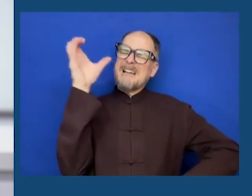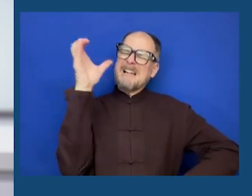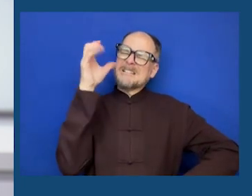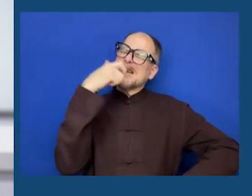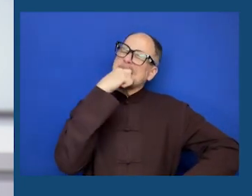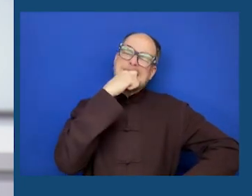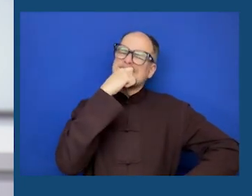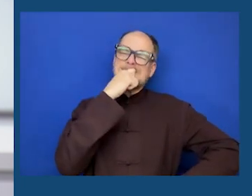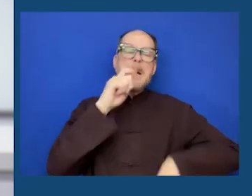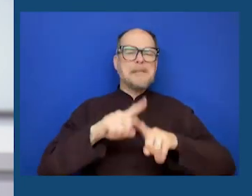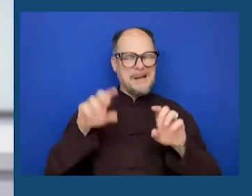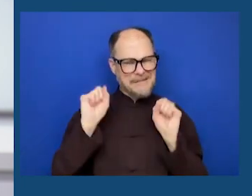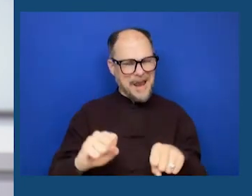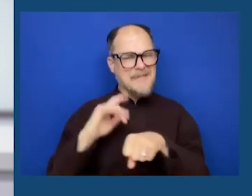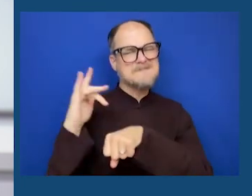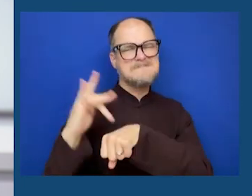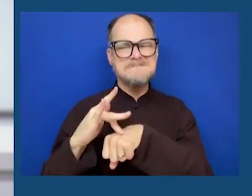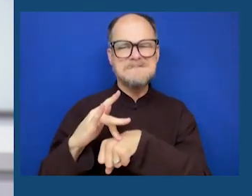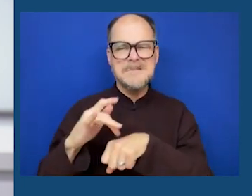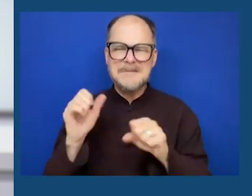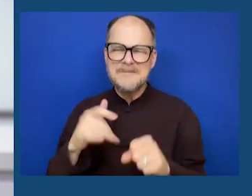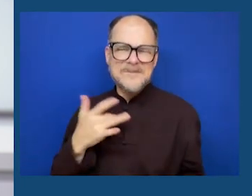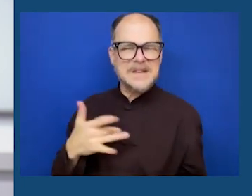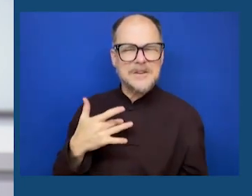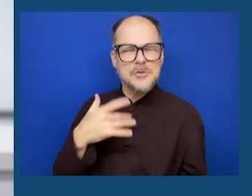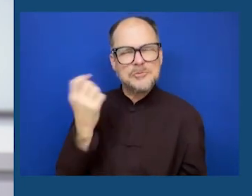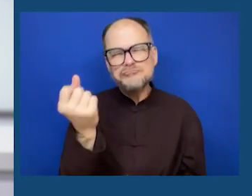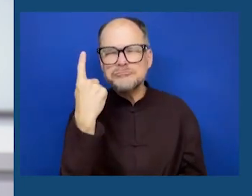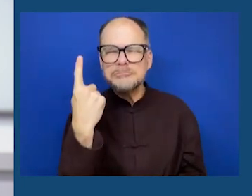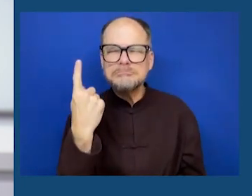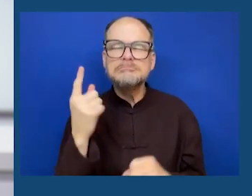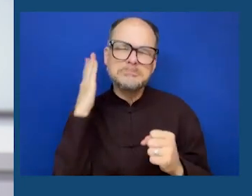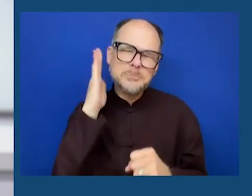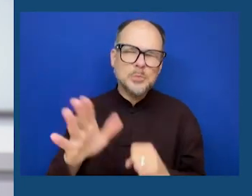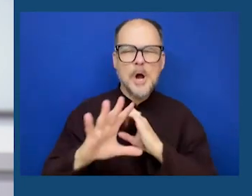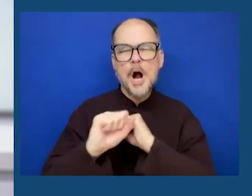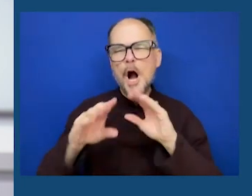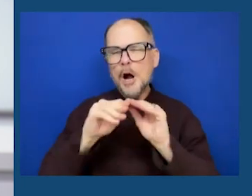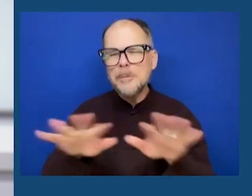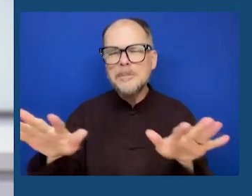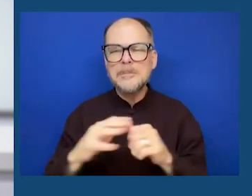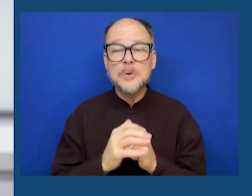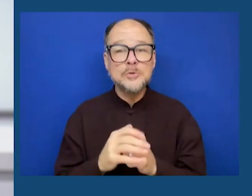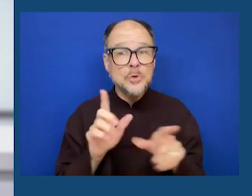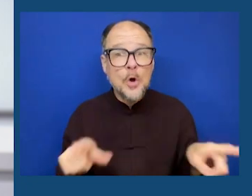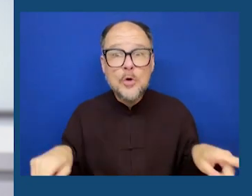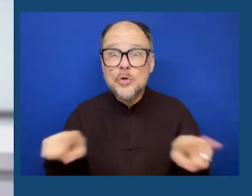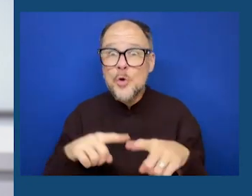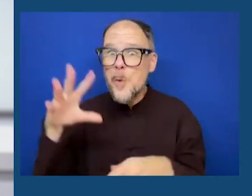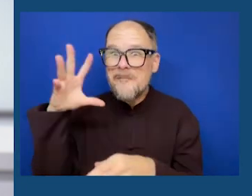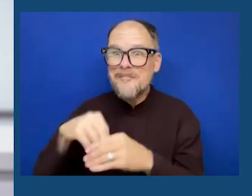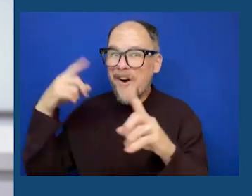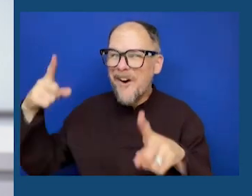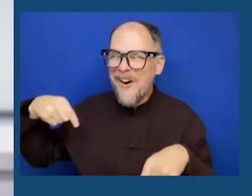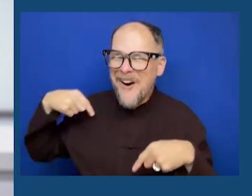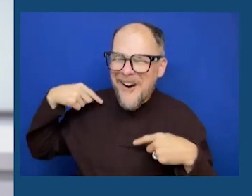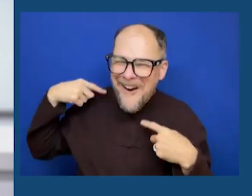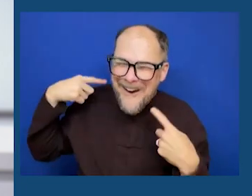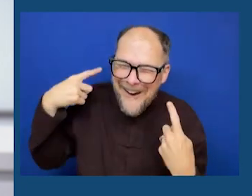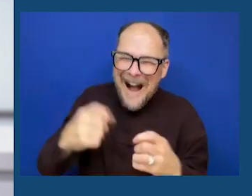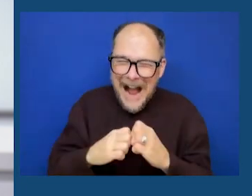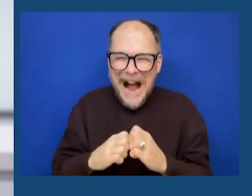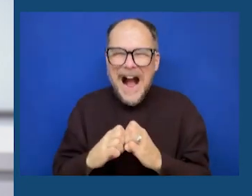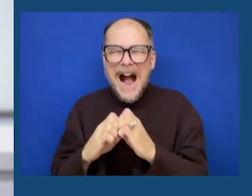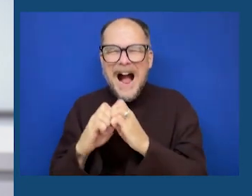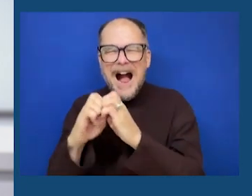thank all of you for those who went through the long birthing process of this. Having had 2 kids, I